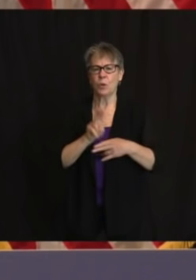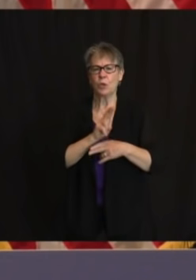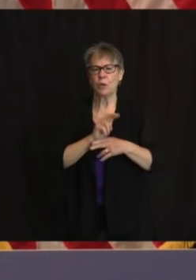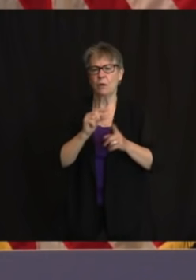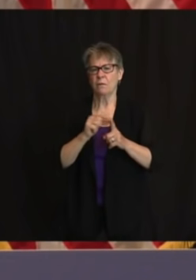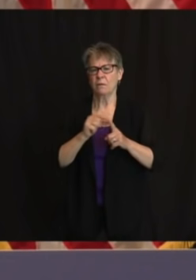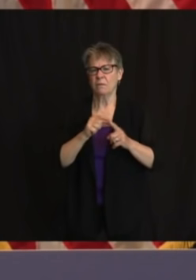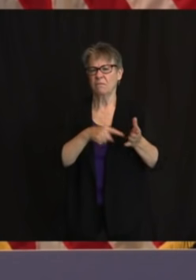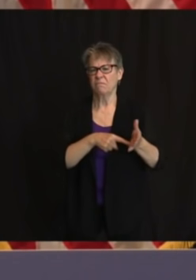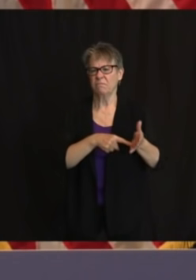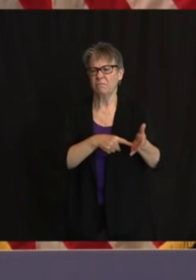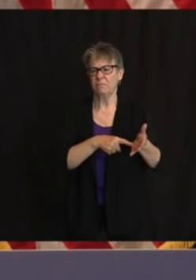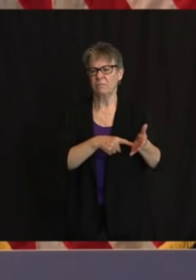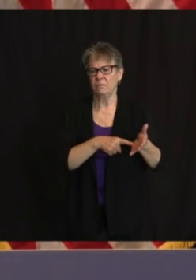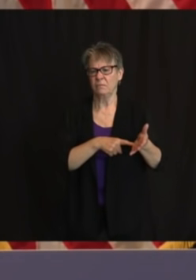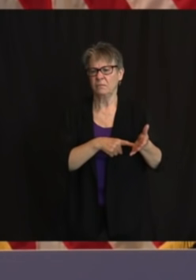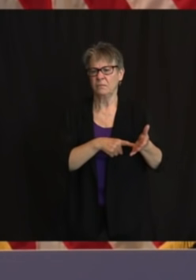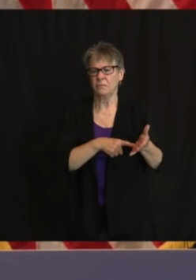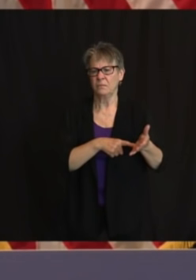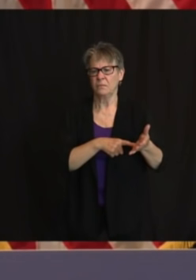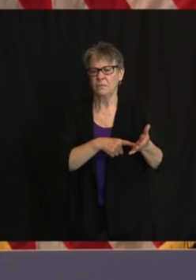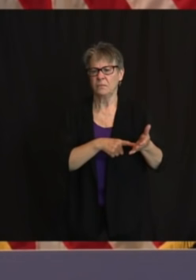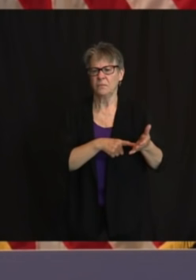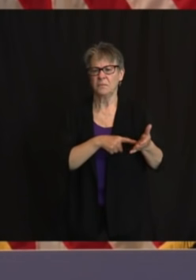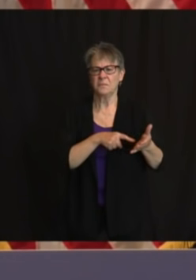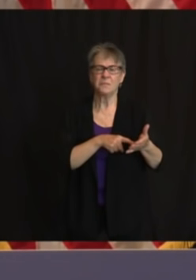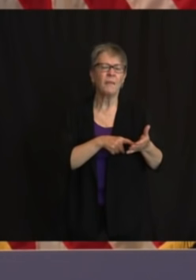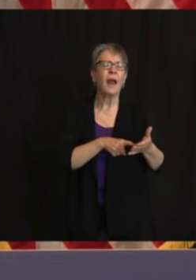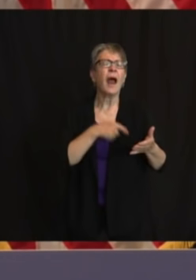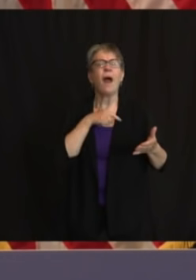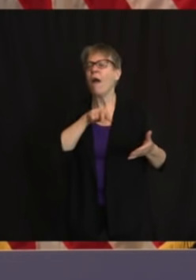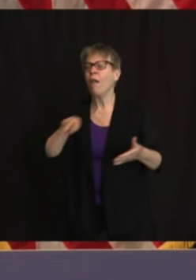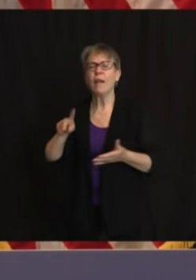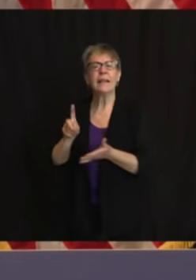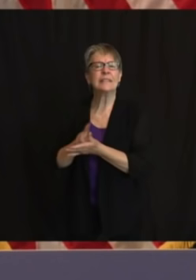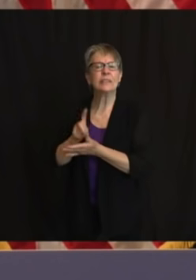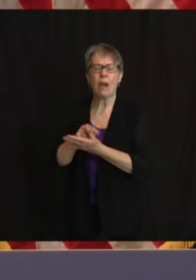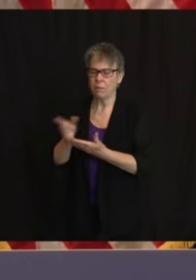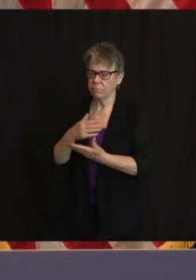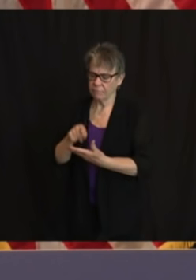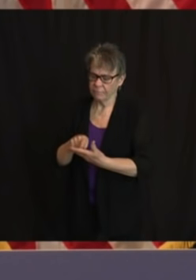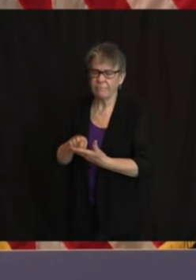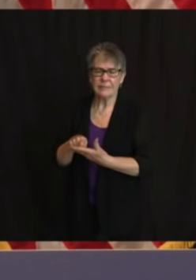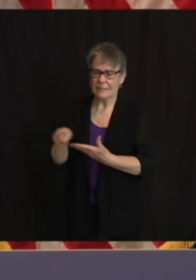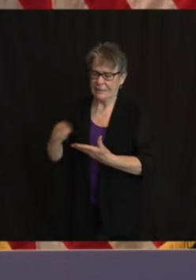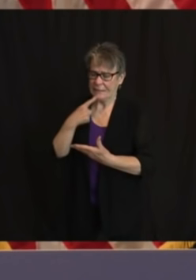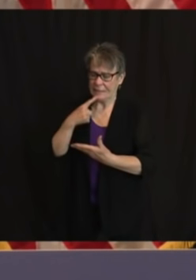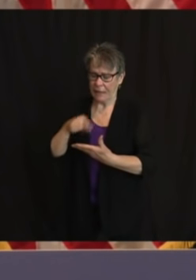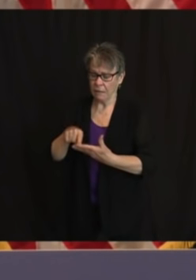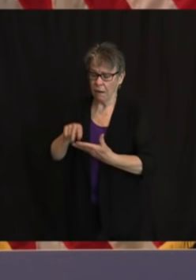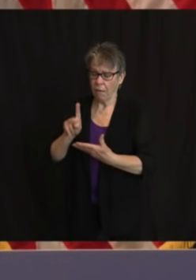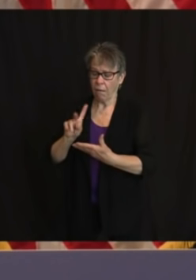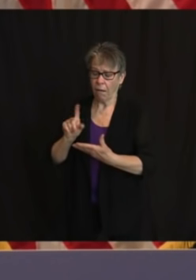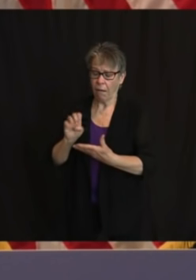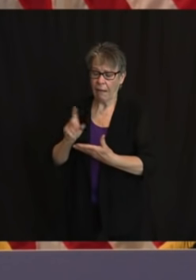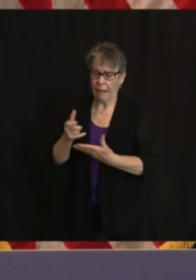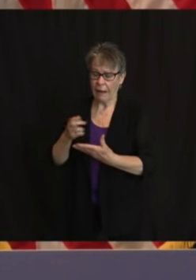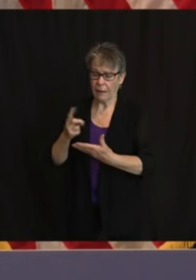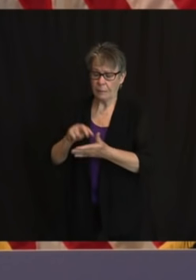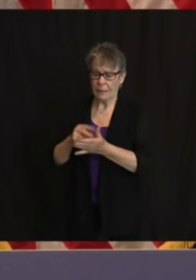behavior, Pat, that you have highlighted. But I was given 2 alternatives to consider, not by that person, by the